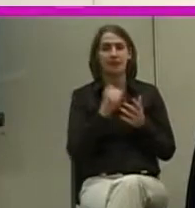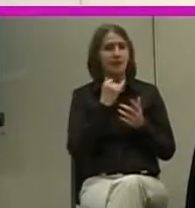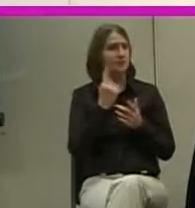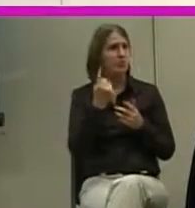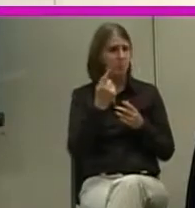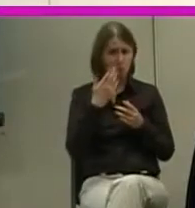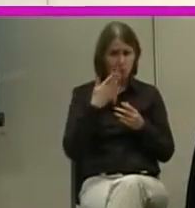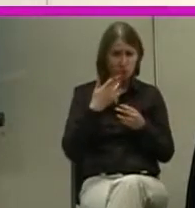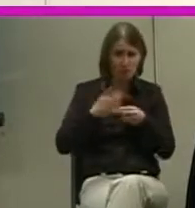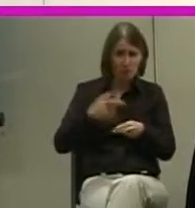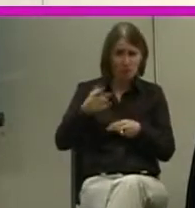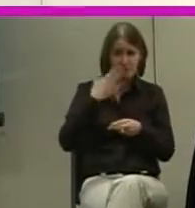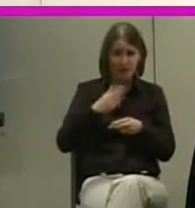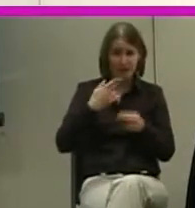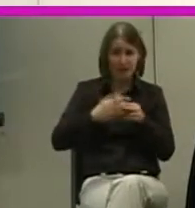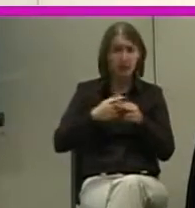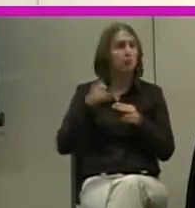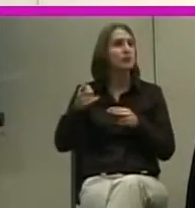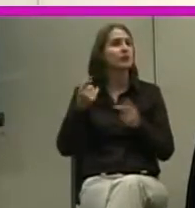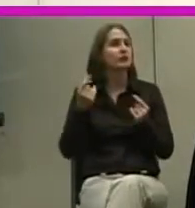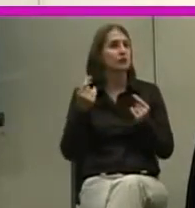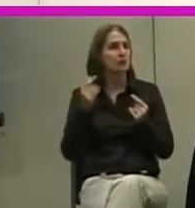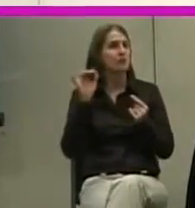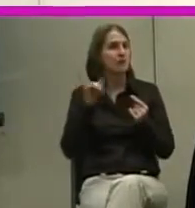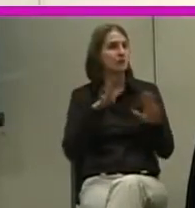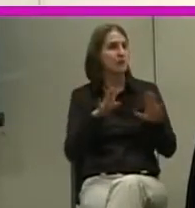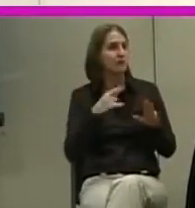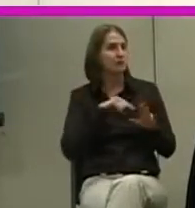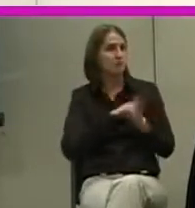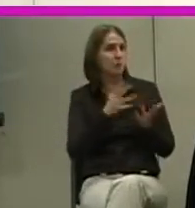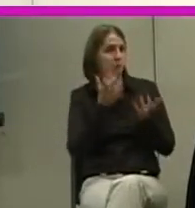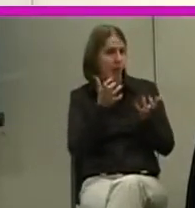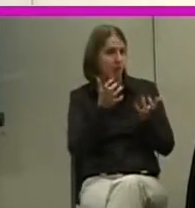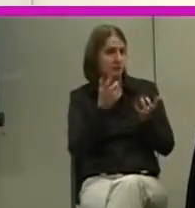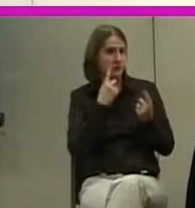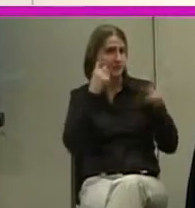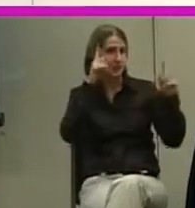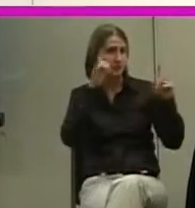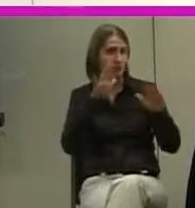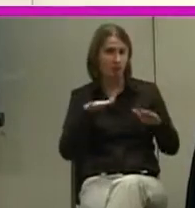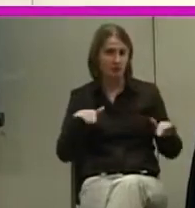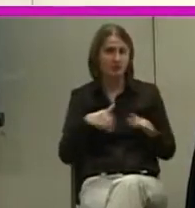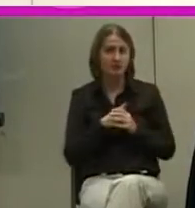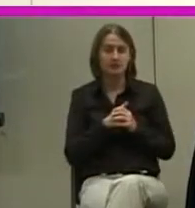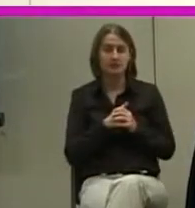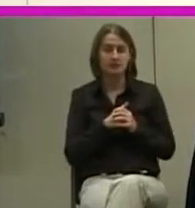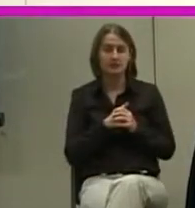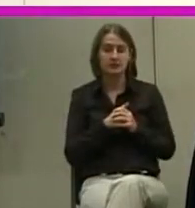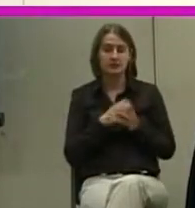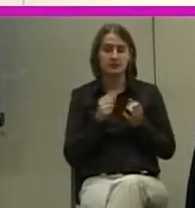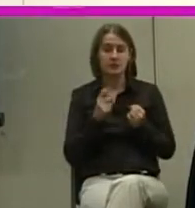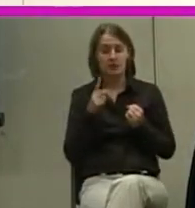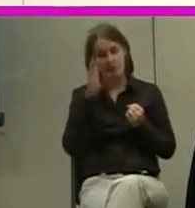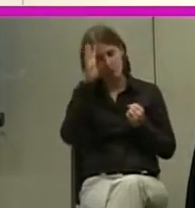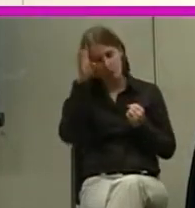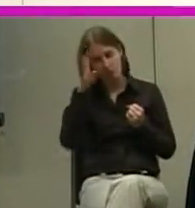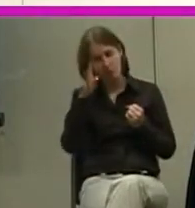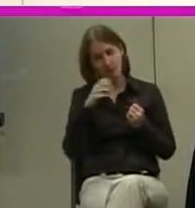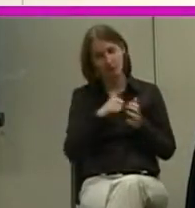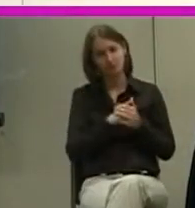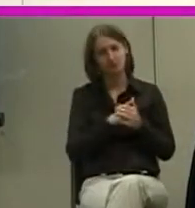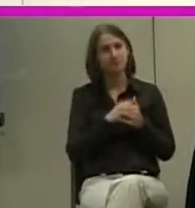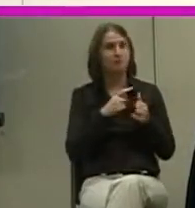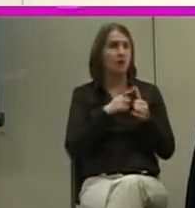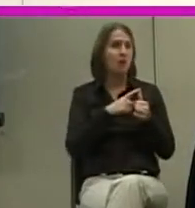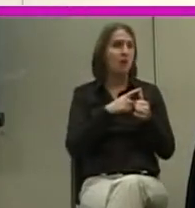name? Those are the behaviors we're looking for. The successful kids' behaviors. So they came up with